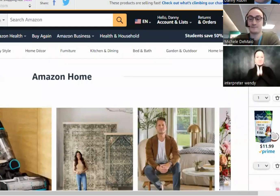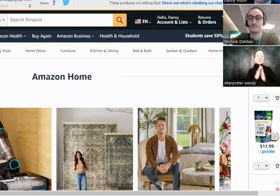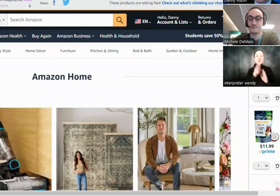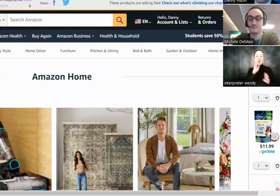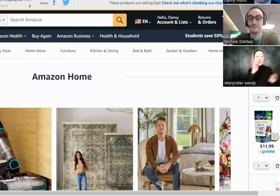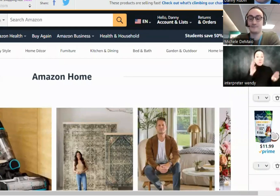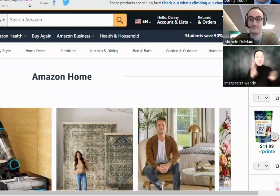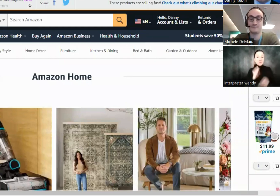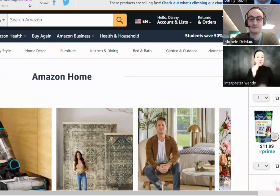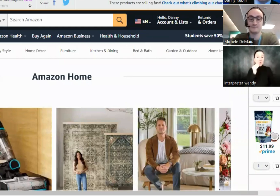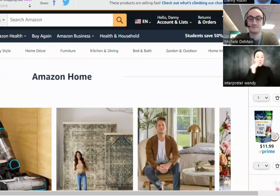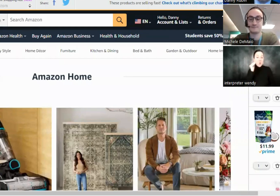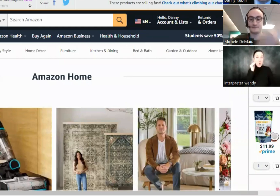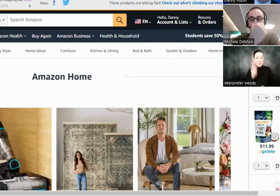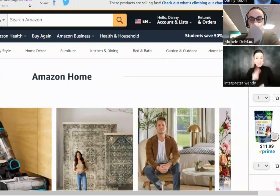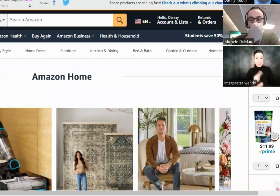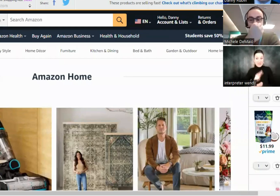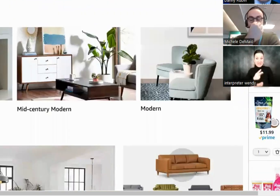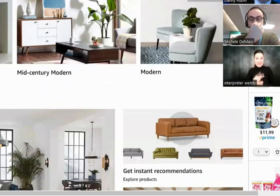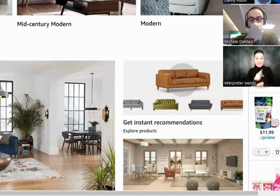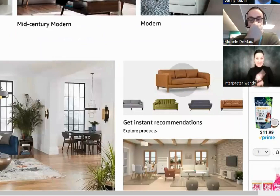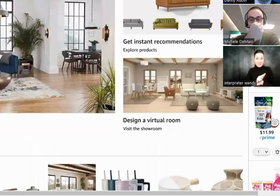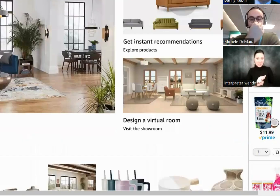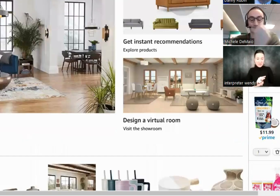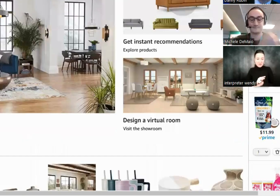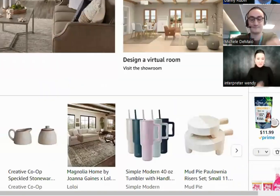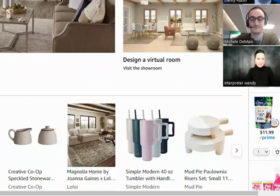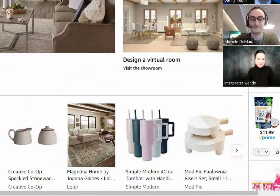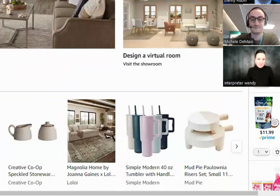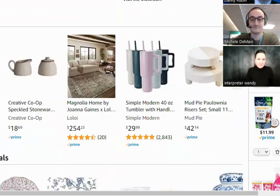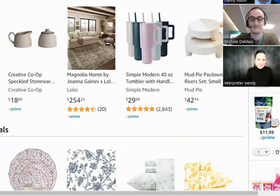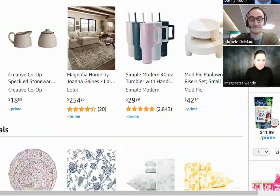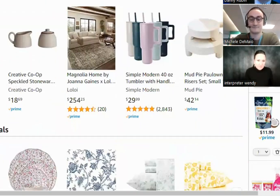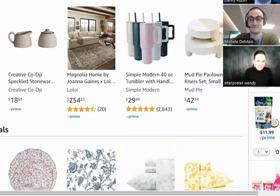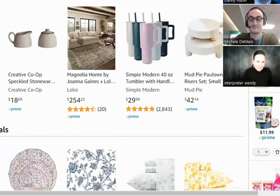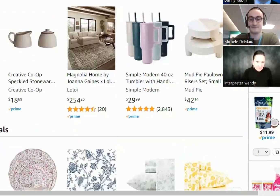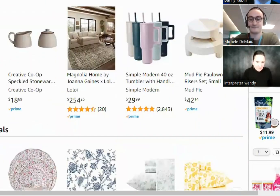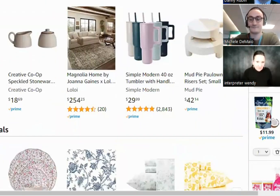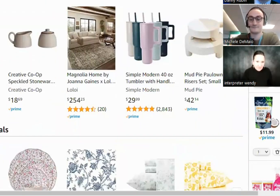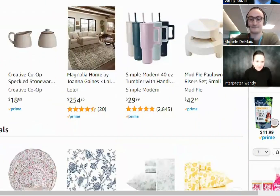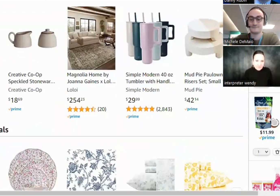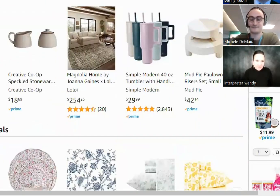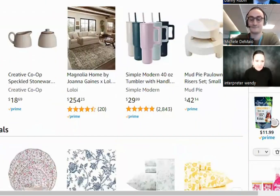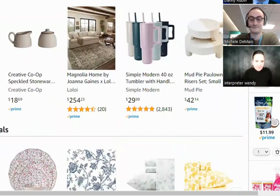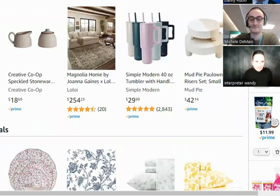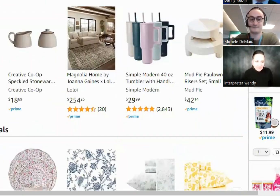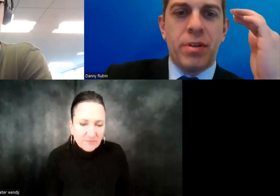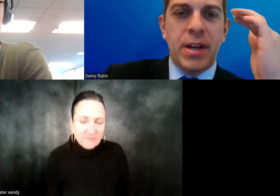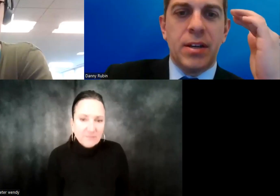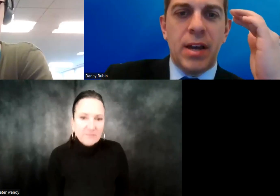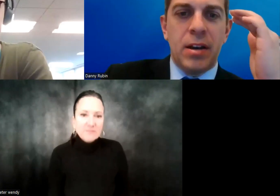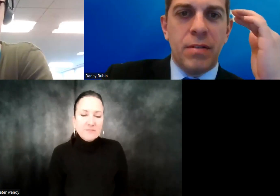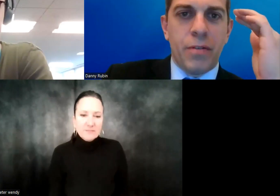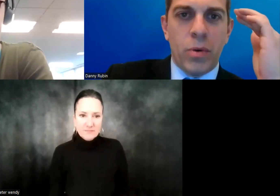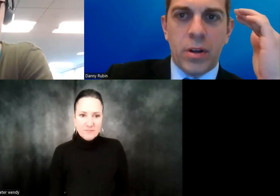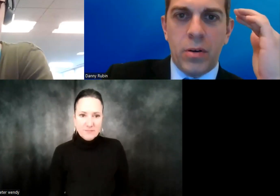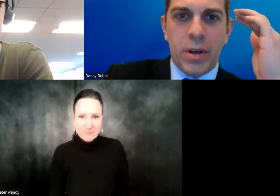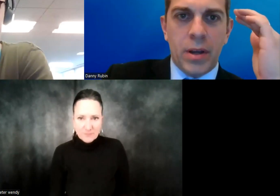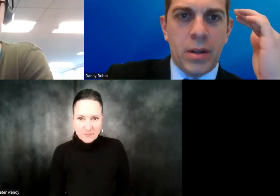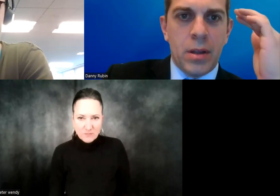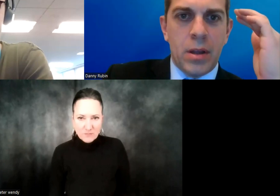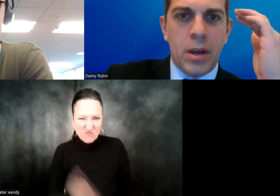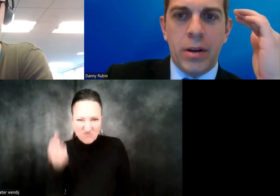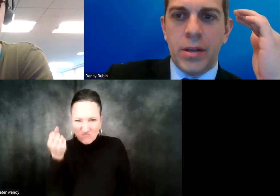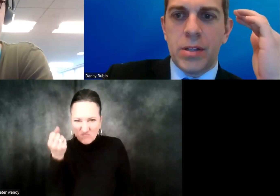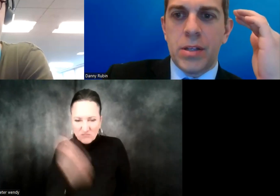kitchen. And I wanted to bring up – actually, I think it was a different – hold I had a different screen because I had a different